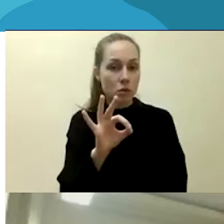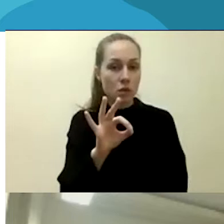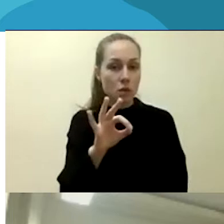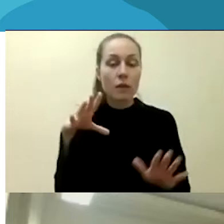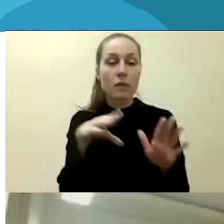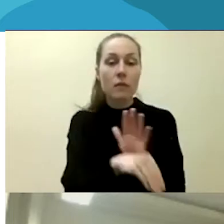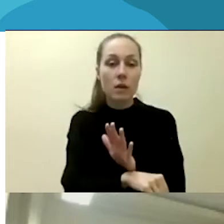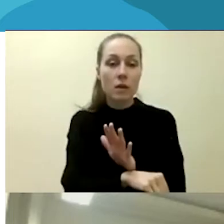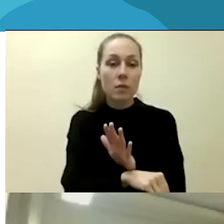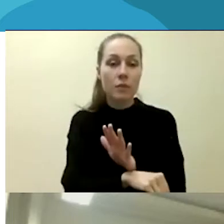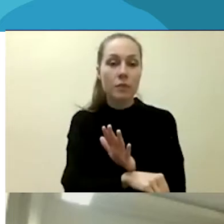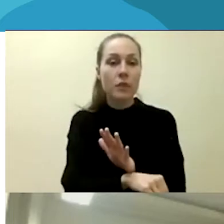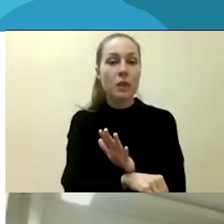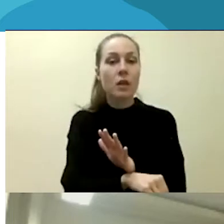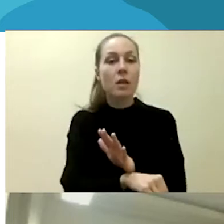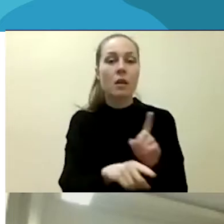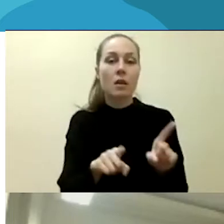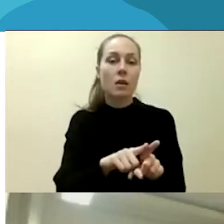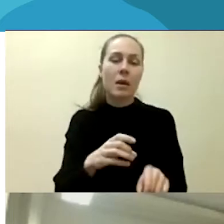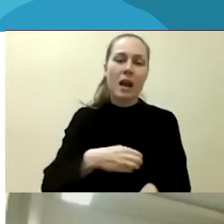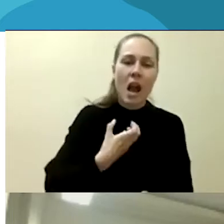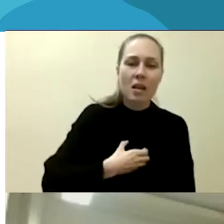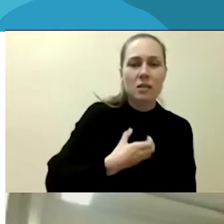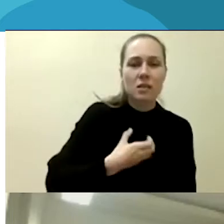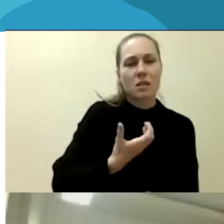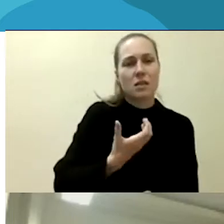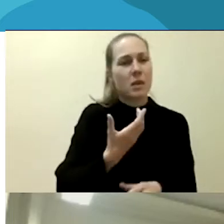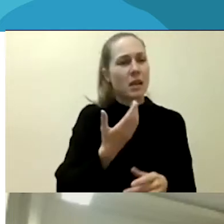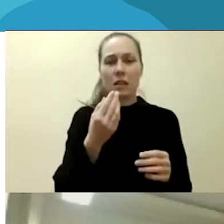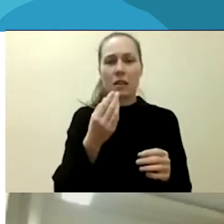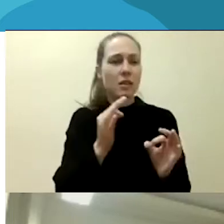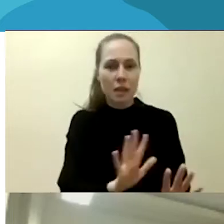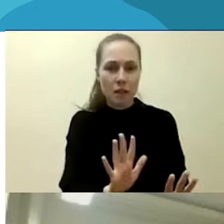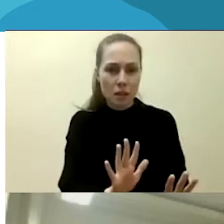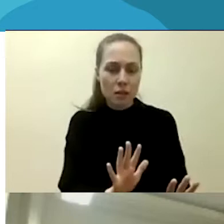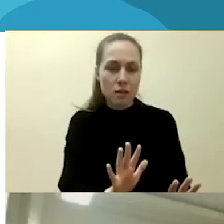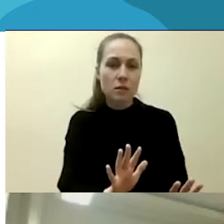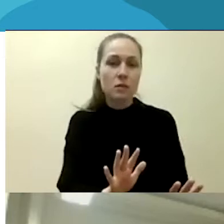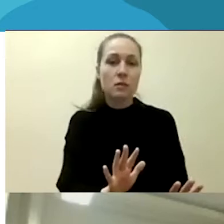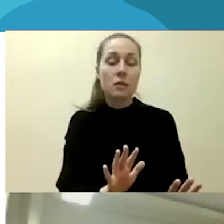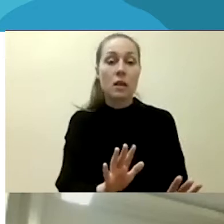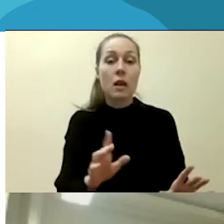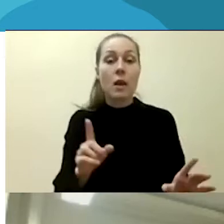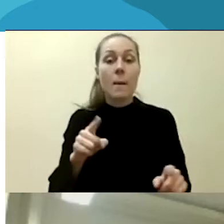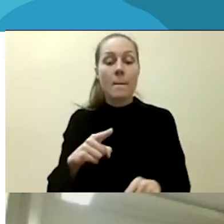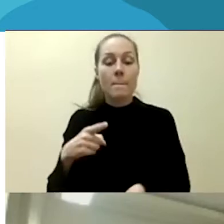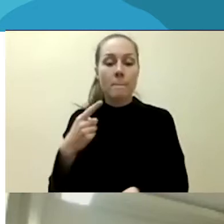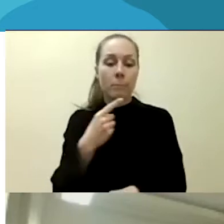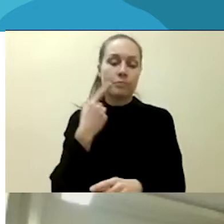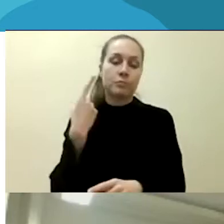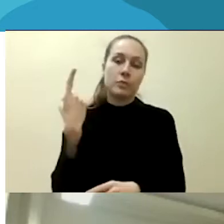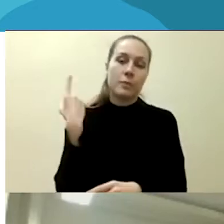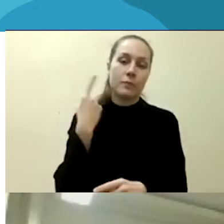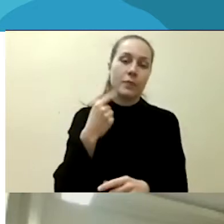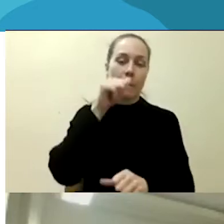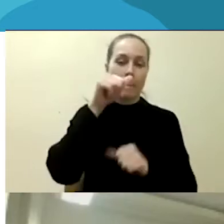who have increased a lot since a few years back, because lots